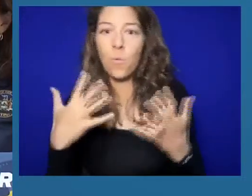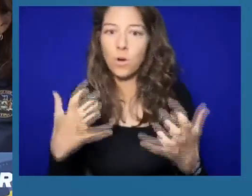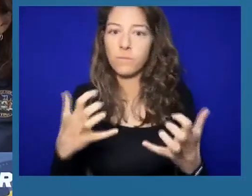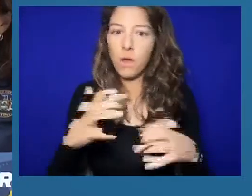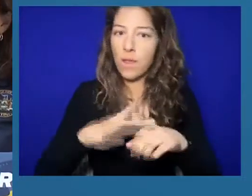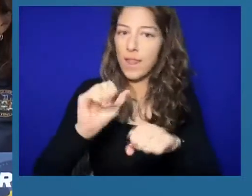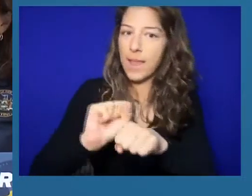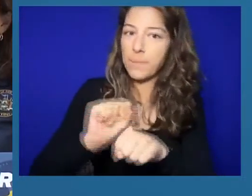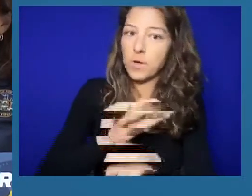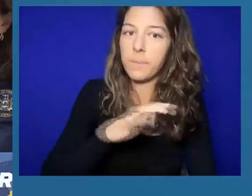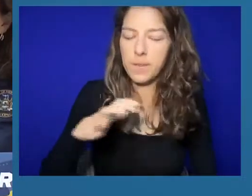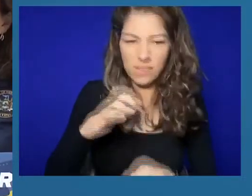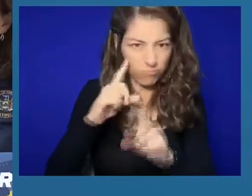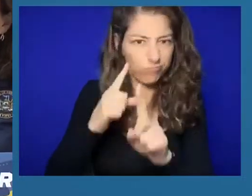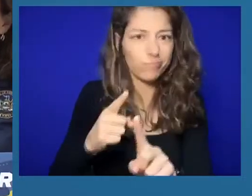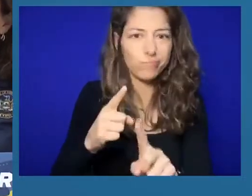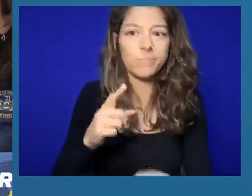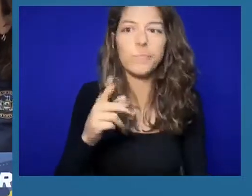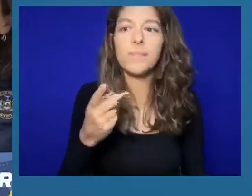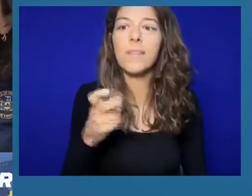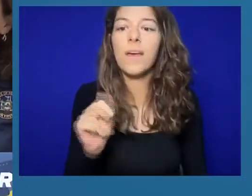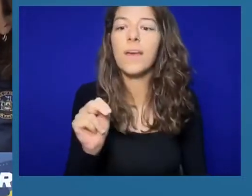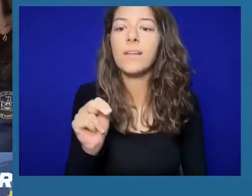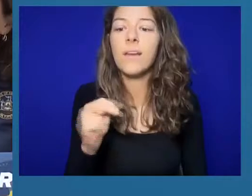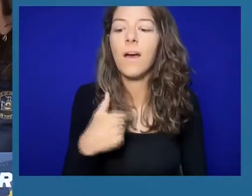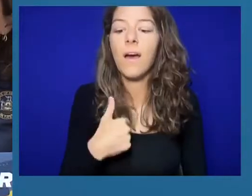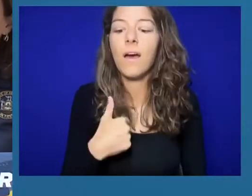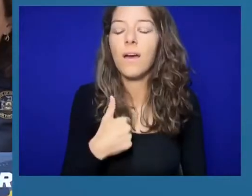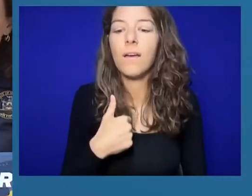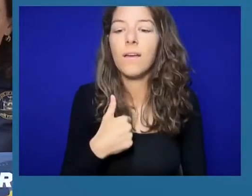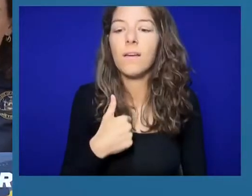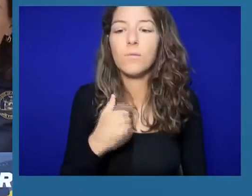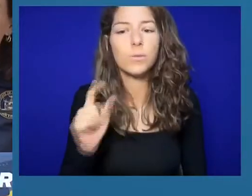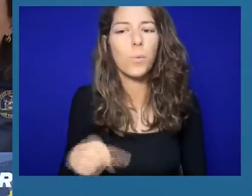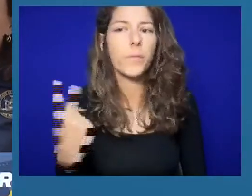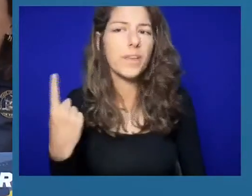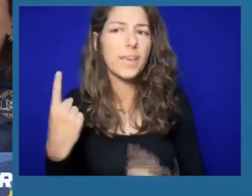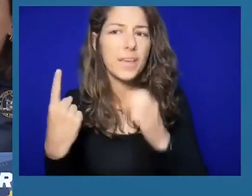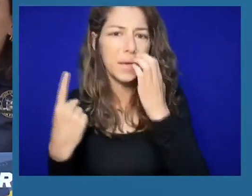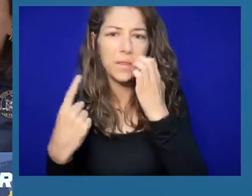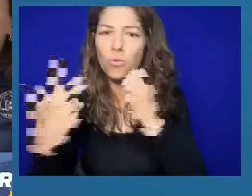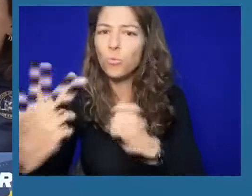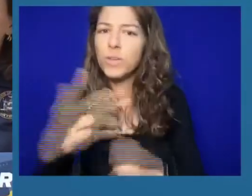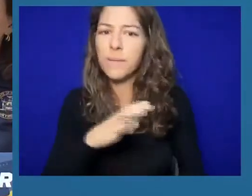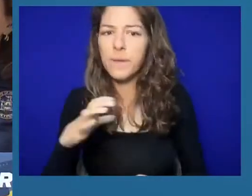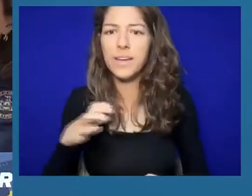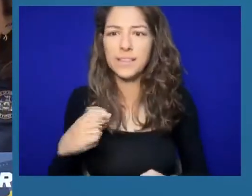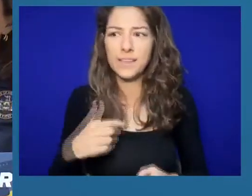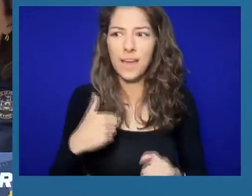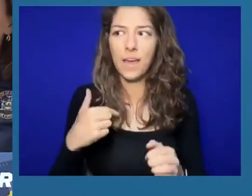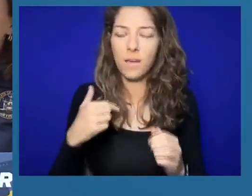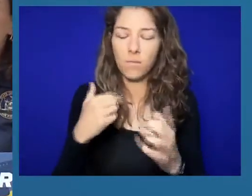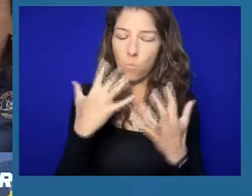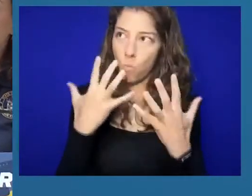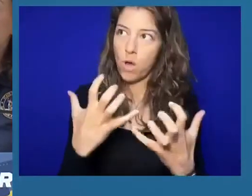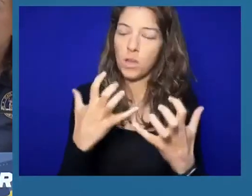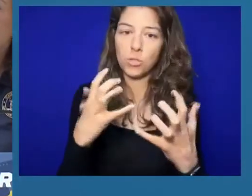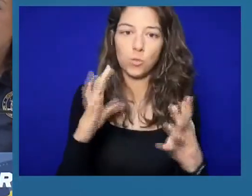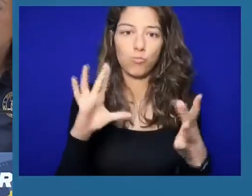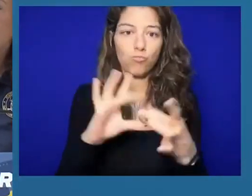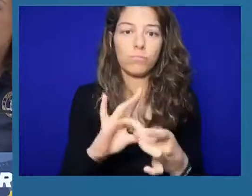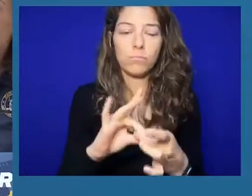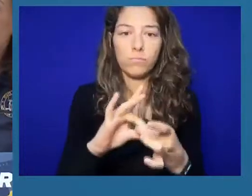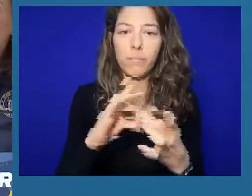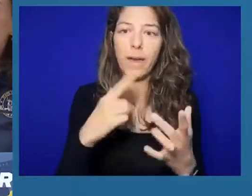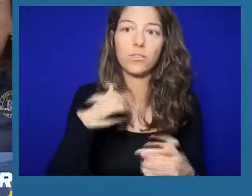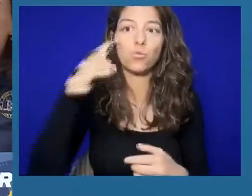committee. And then there was only 3 committees that I ever dreamed about, were dream committees.